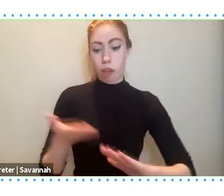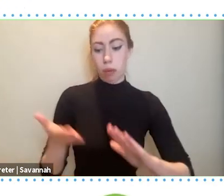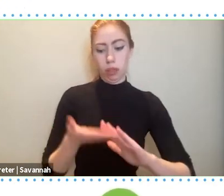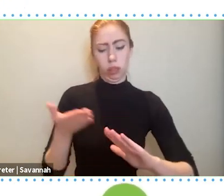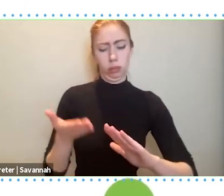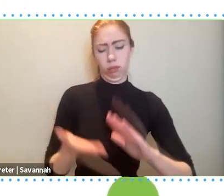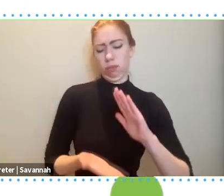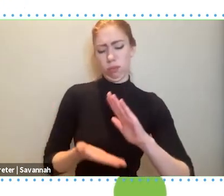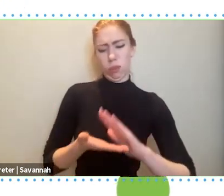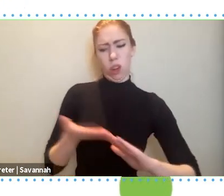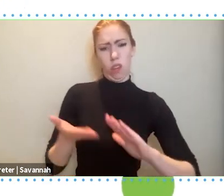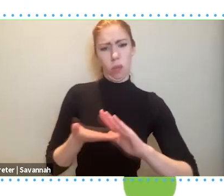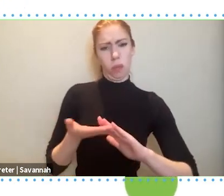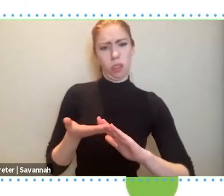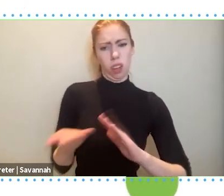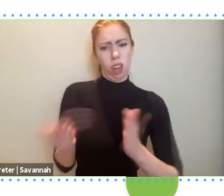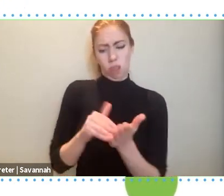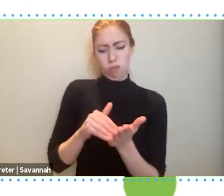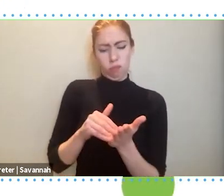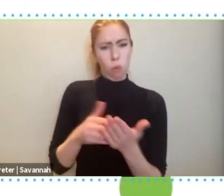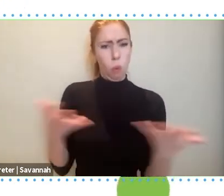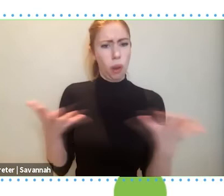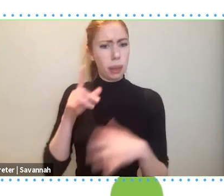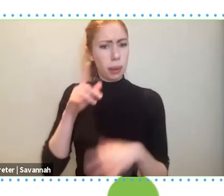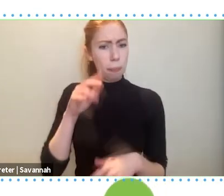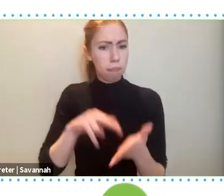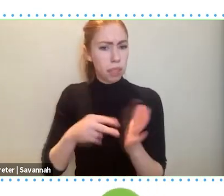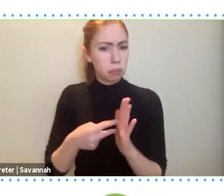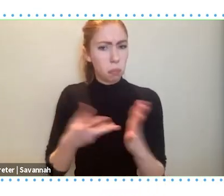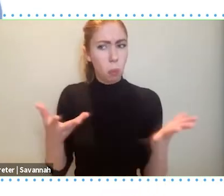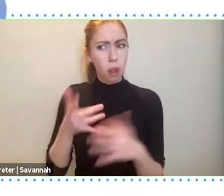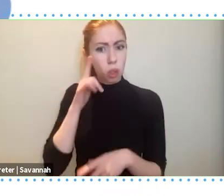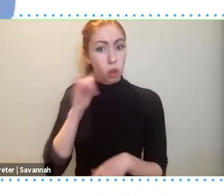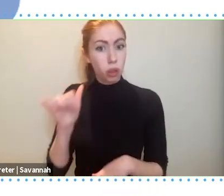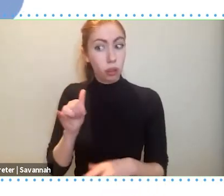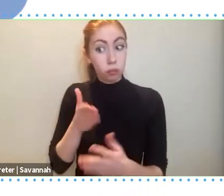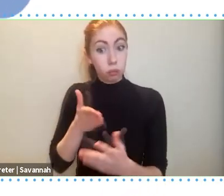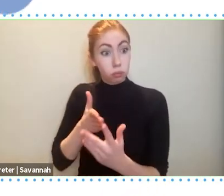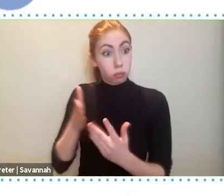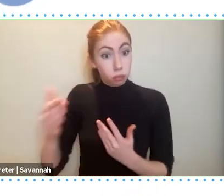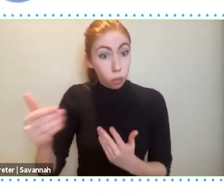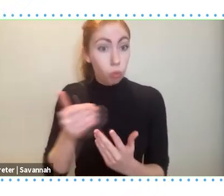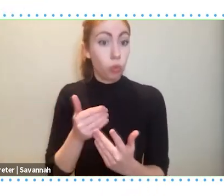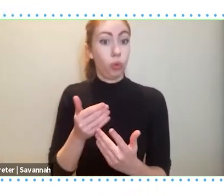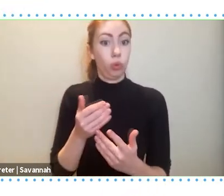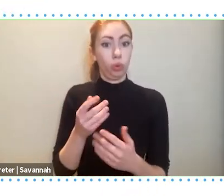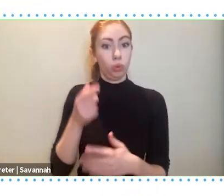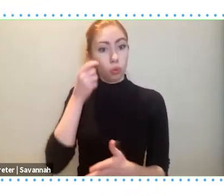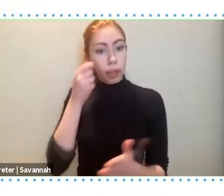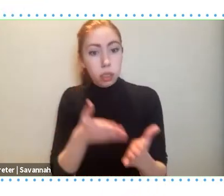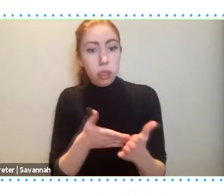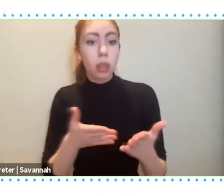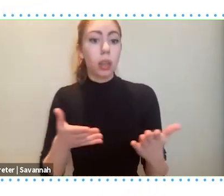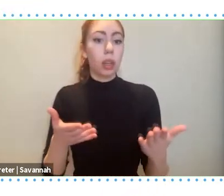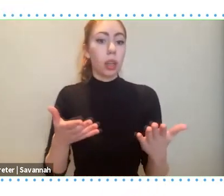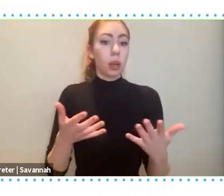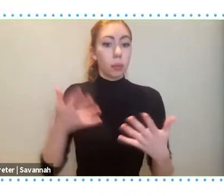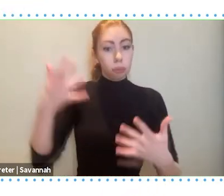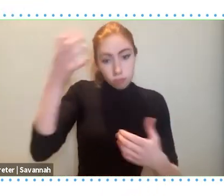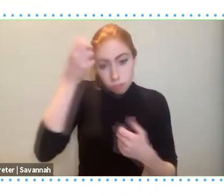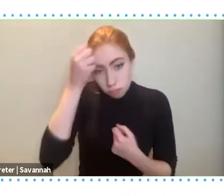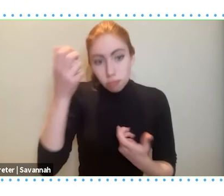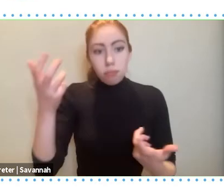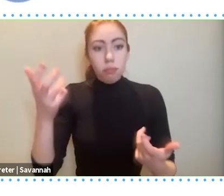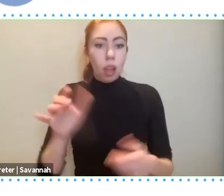specifically through anti-racist, decolonial, and other modes of analysis. And Jeanne, I